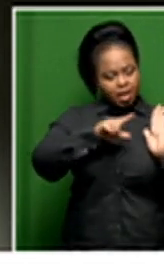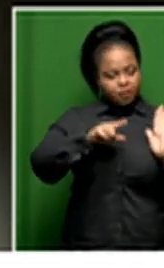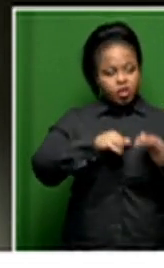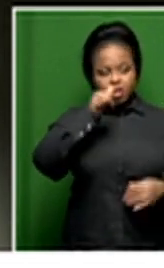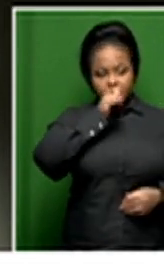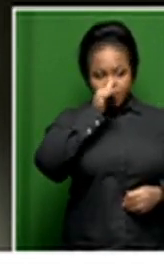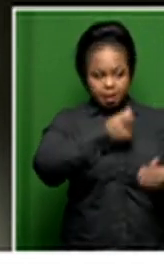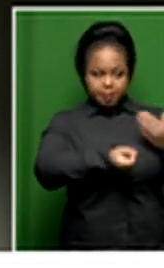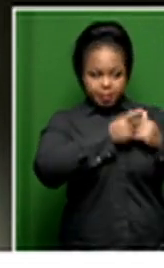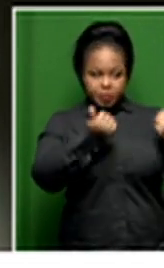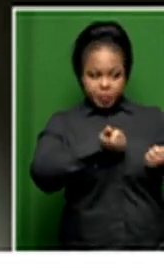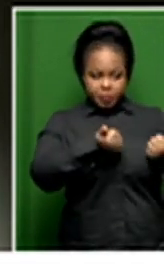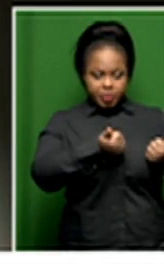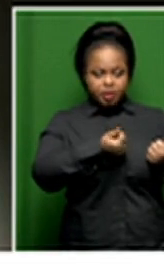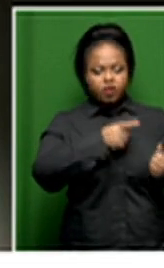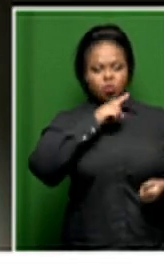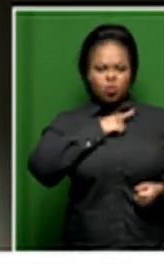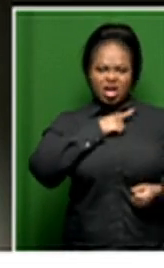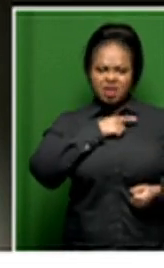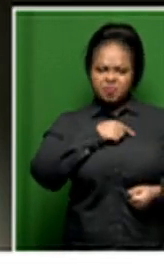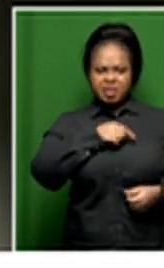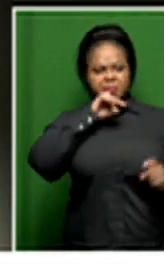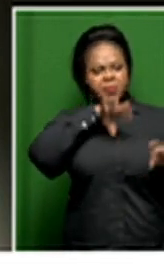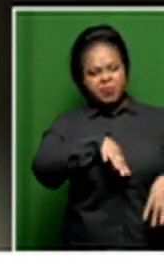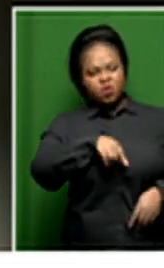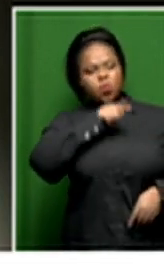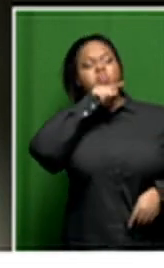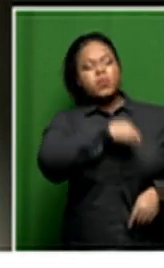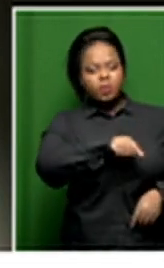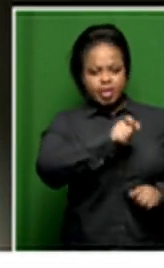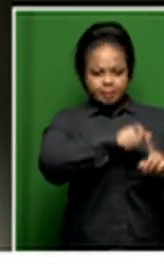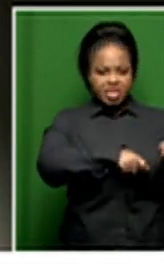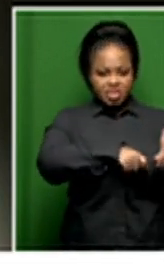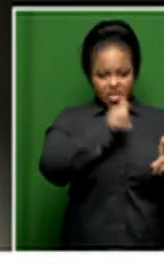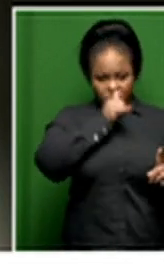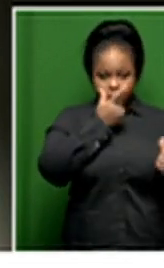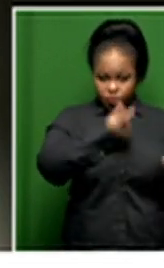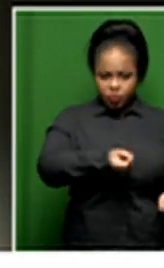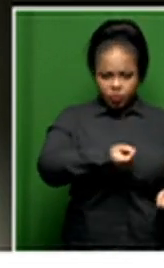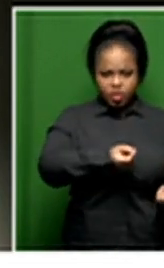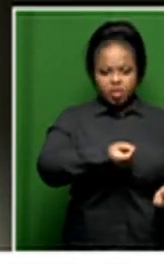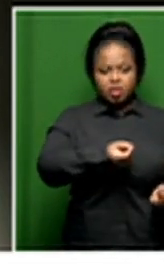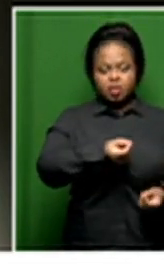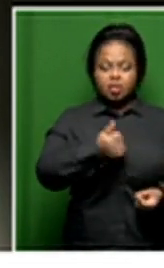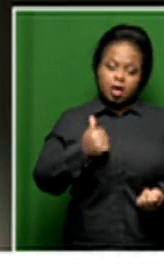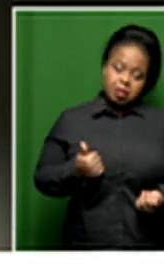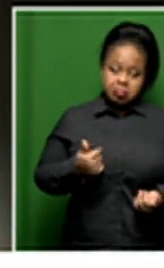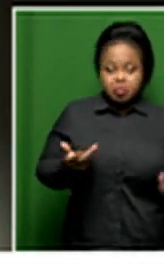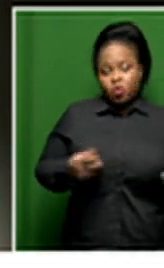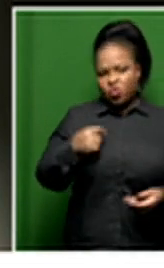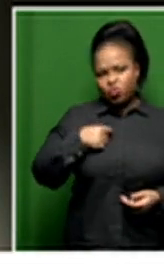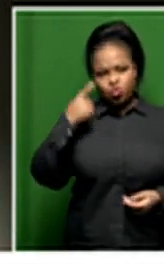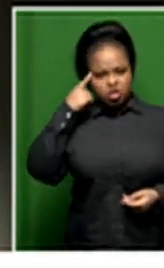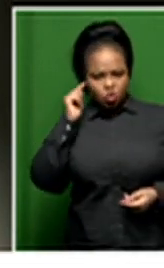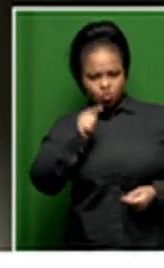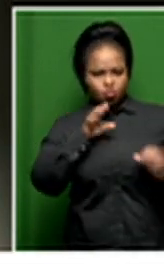and if it's committed through a motive of the dislike or hatred of the group the person belongs to, the victim belongs to, or you think they belong